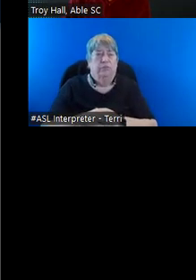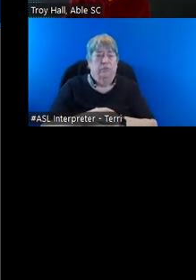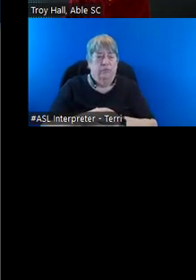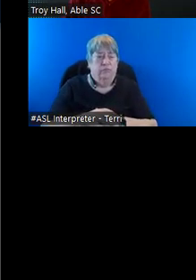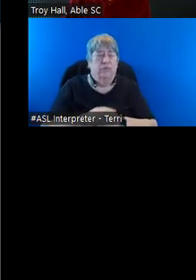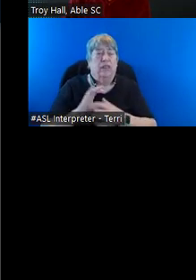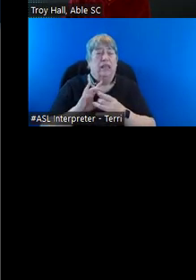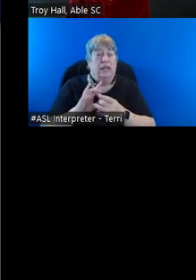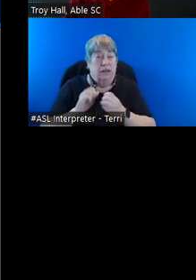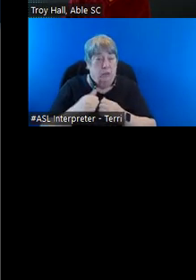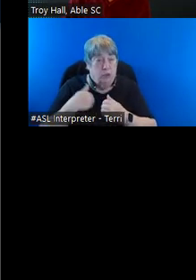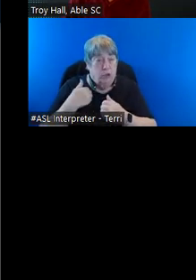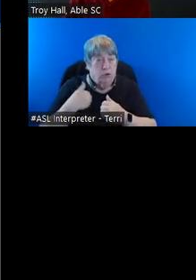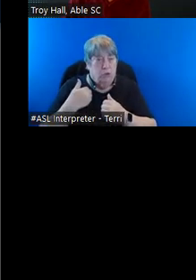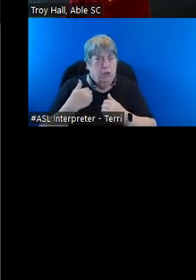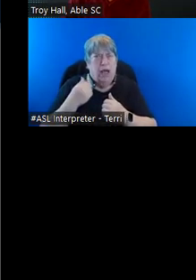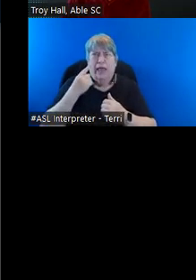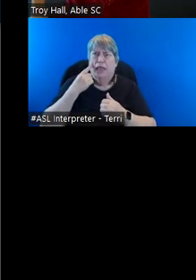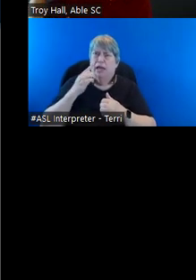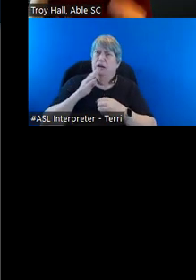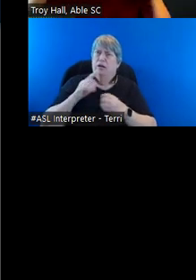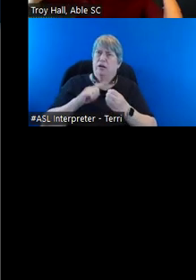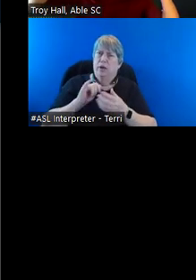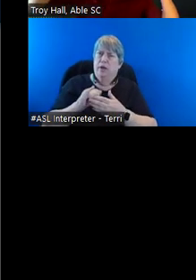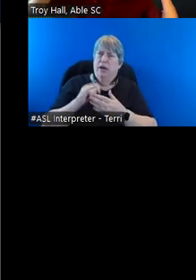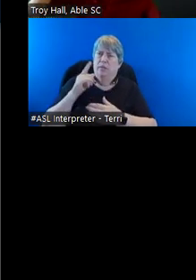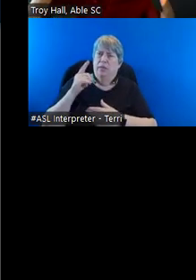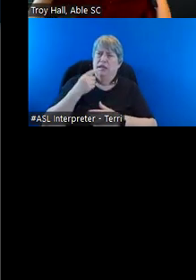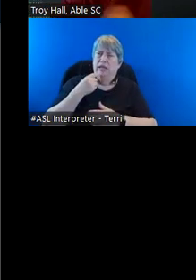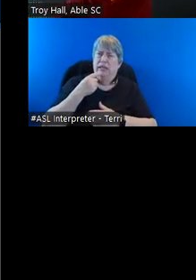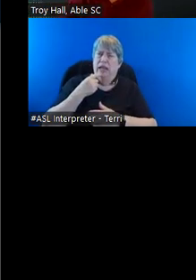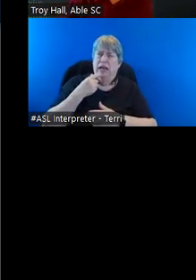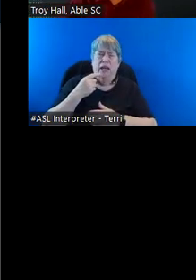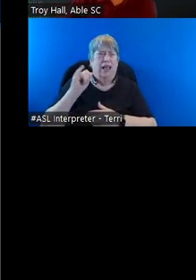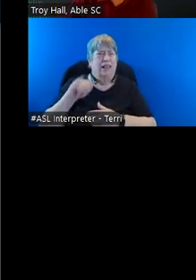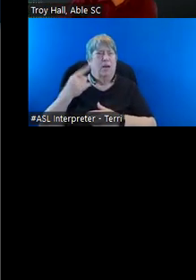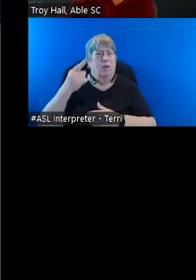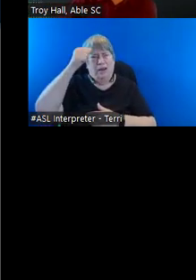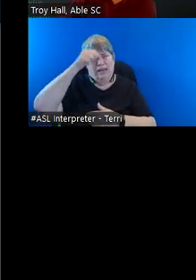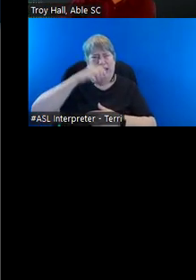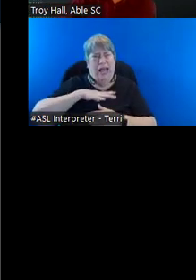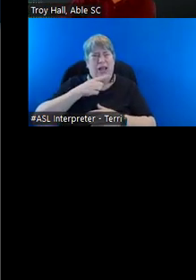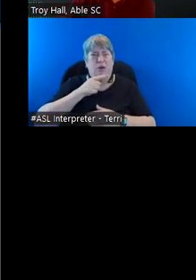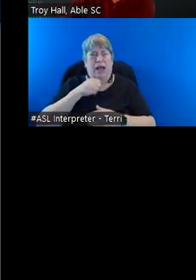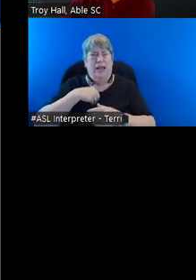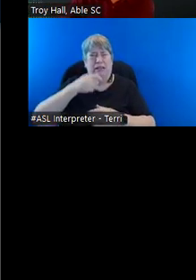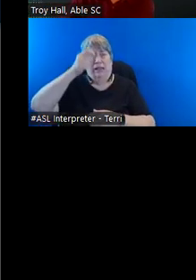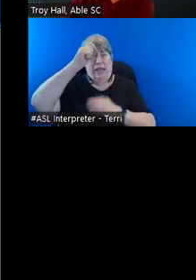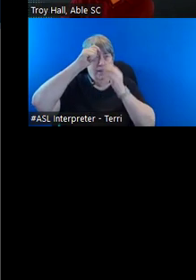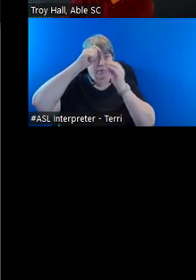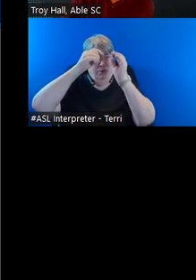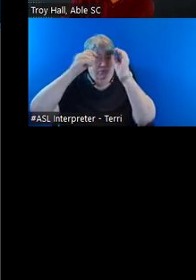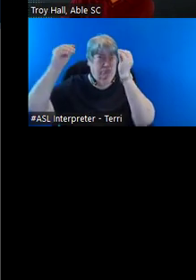Connecting with youth. I think I addressed the connecting with youth piece because I said wear the baseball cap backwards. That's pretty much it. That was a